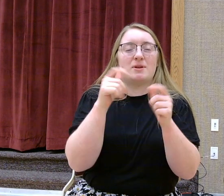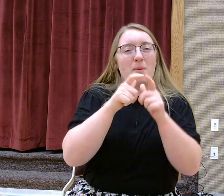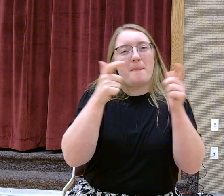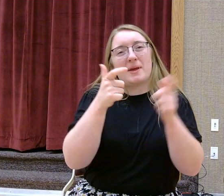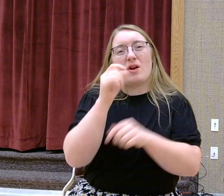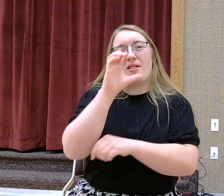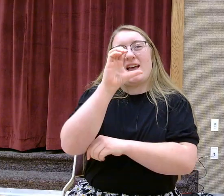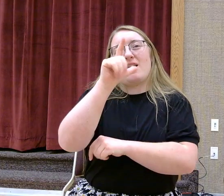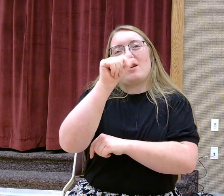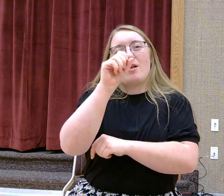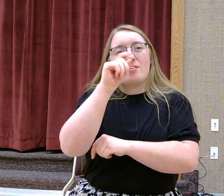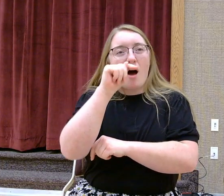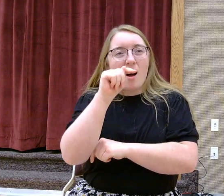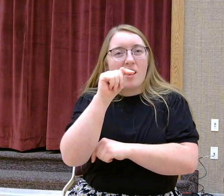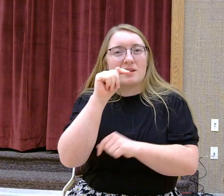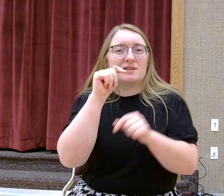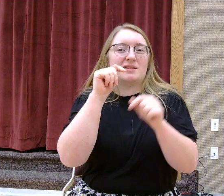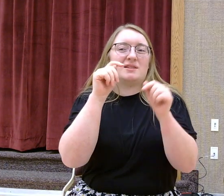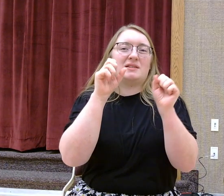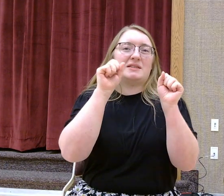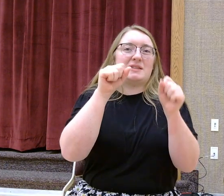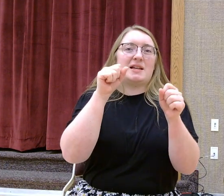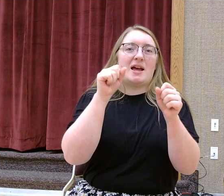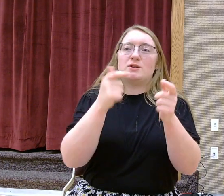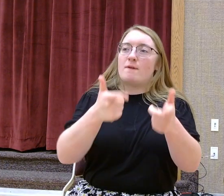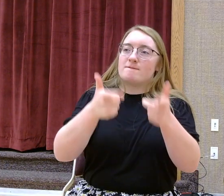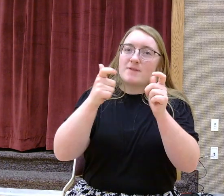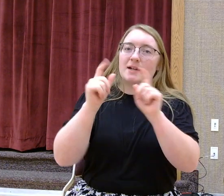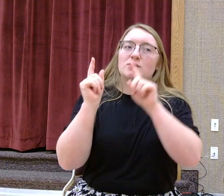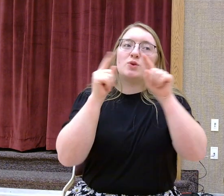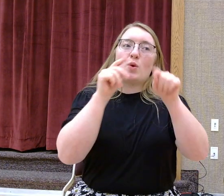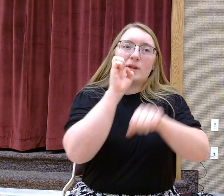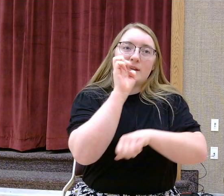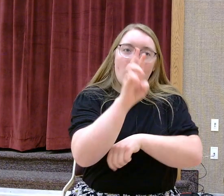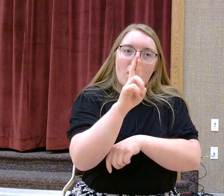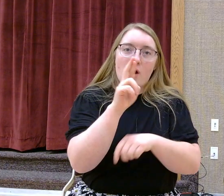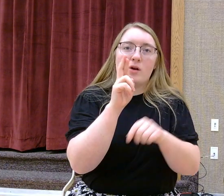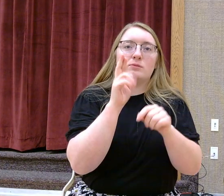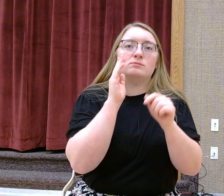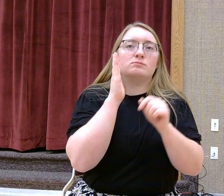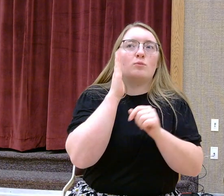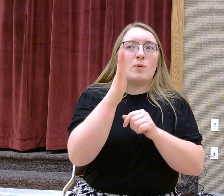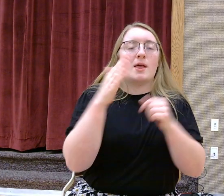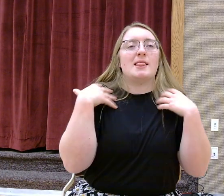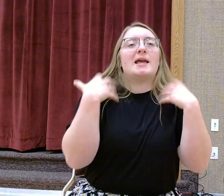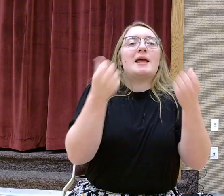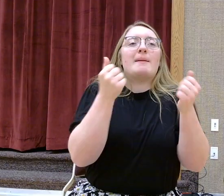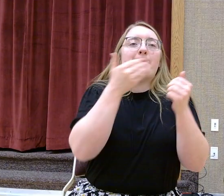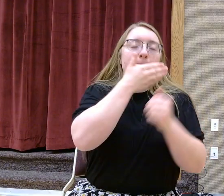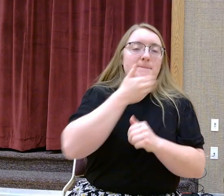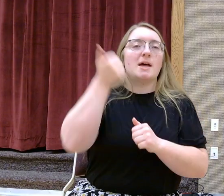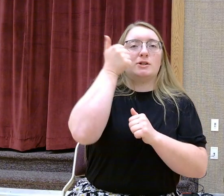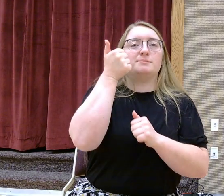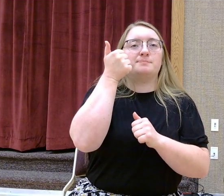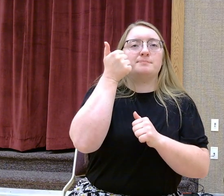But the quicker that you can get them into the ER, the better they will do. Typically. Does every